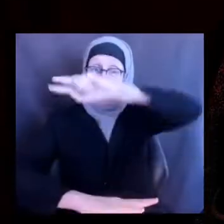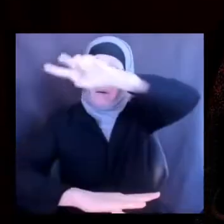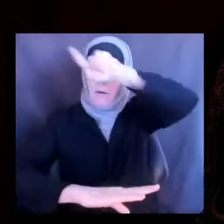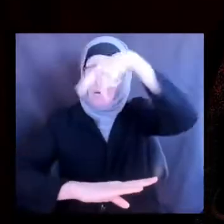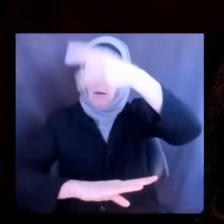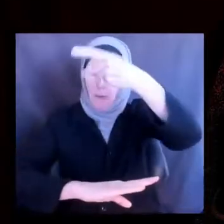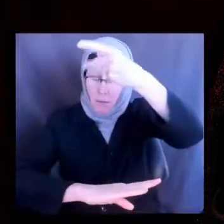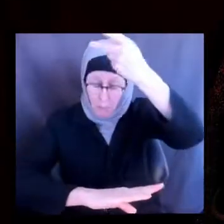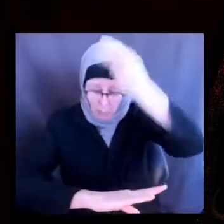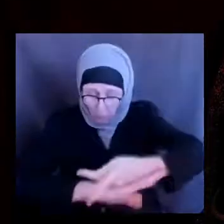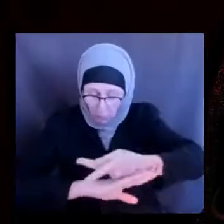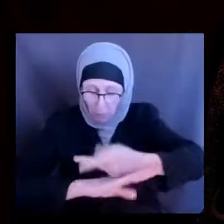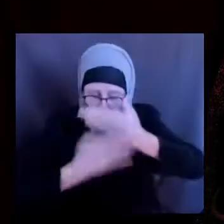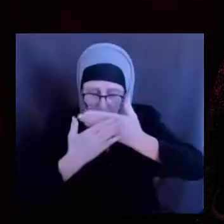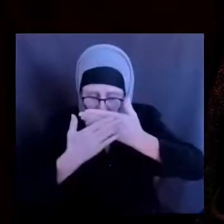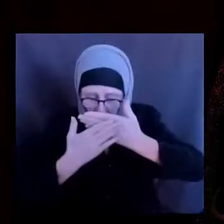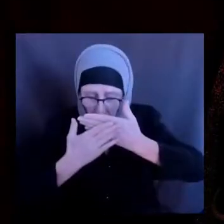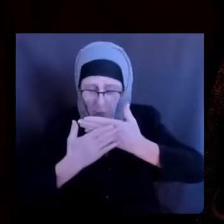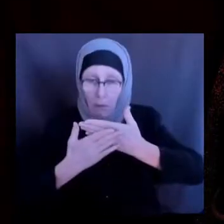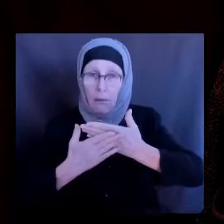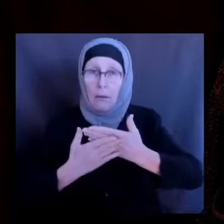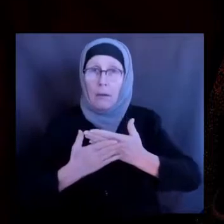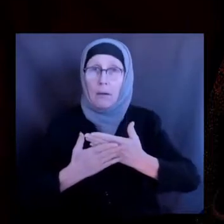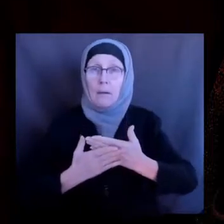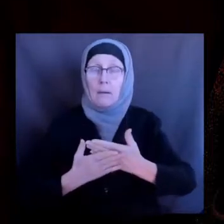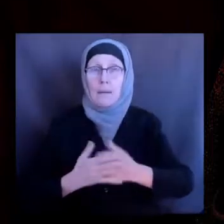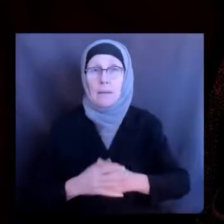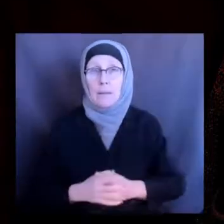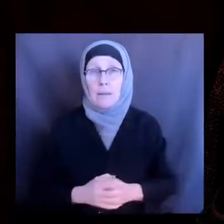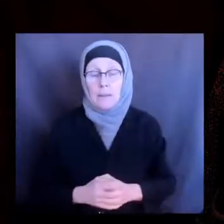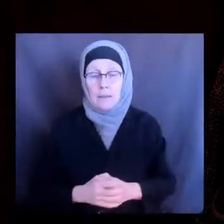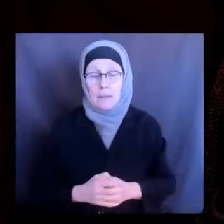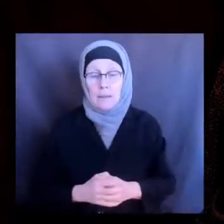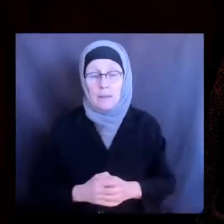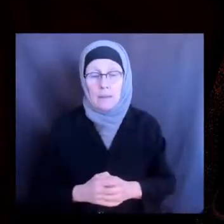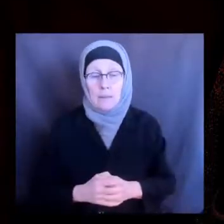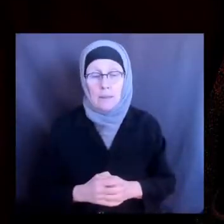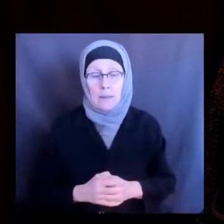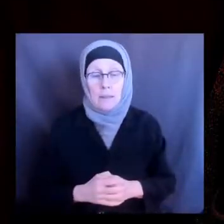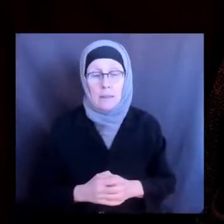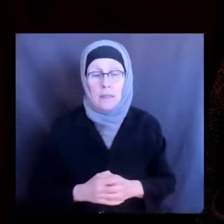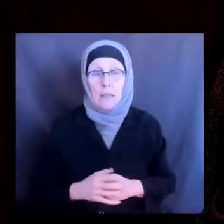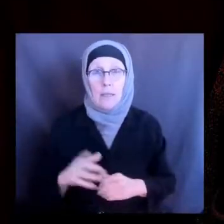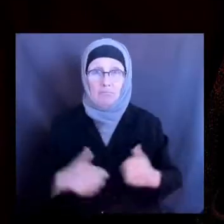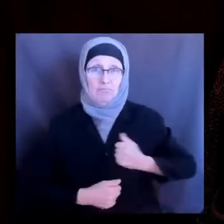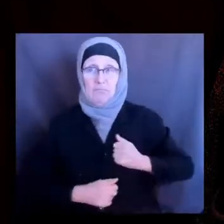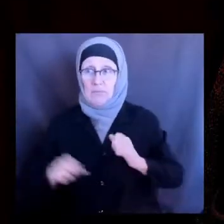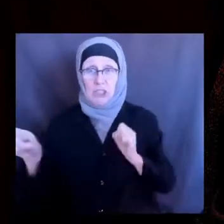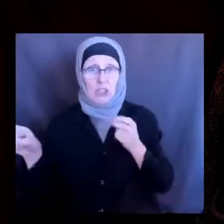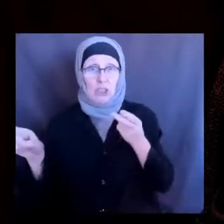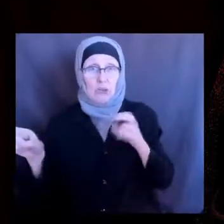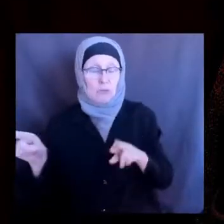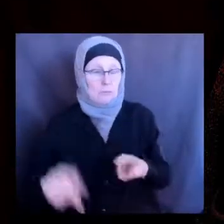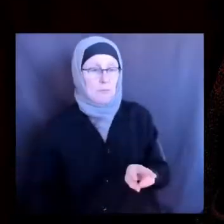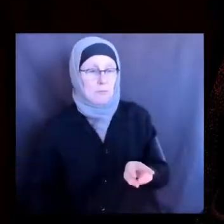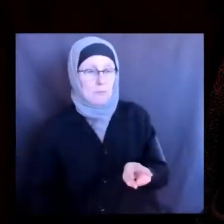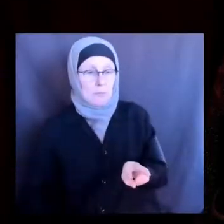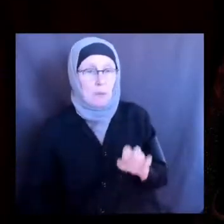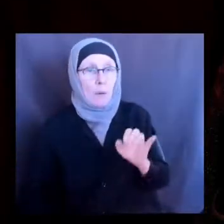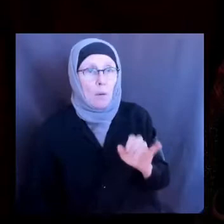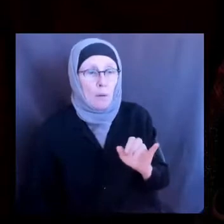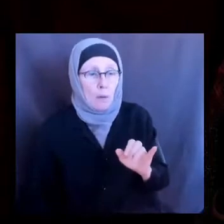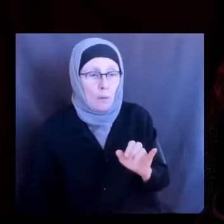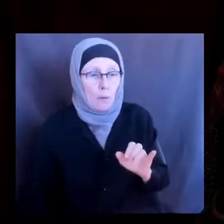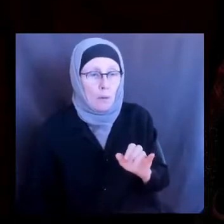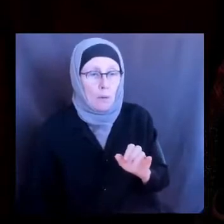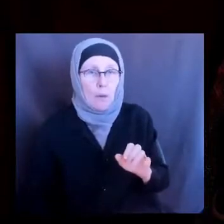is her first responsibility, to protect Abu Abdul, the son of Imam Hussein alayhi salam. And she told Shimr Mal'oon,